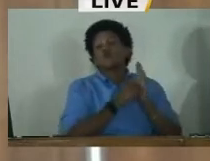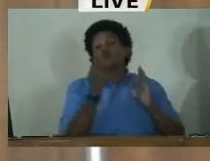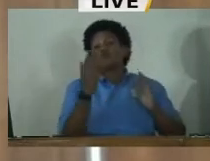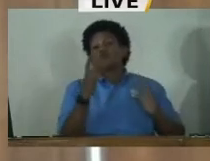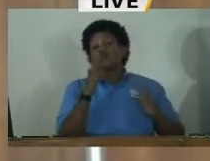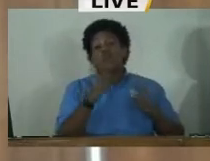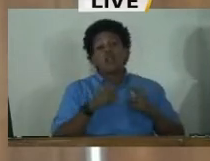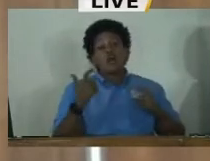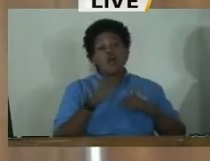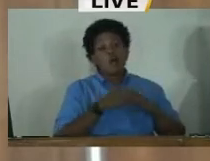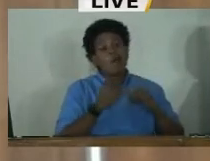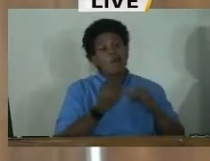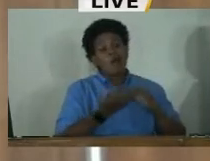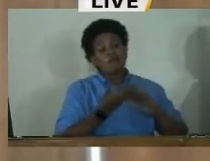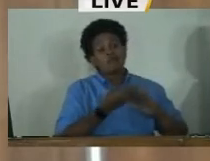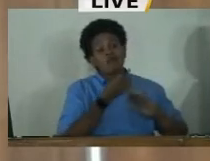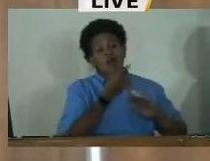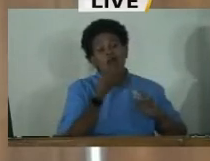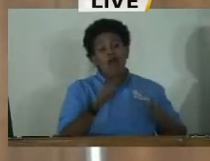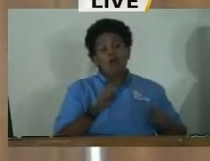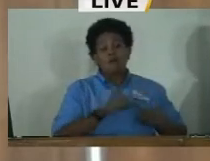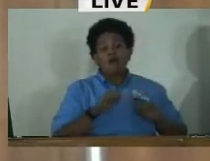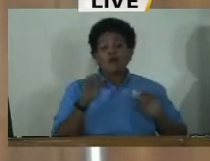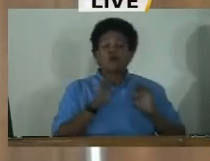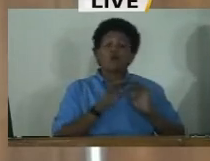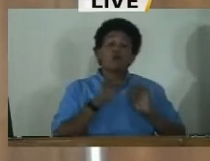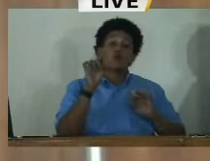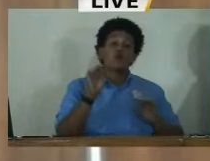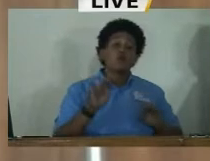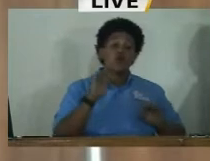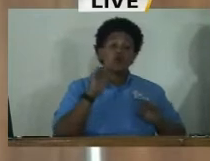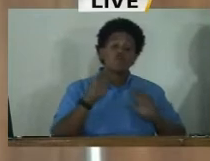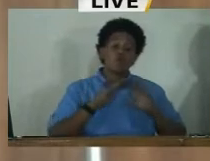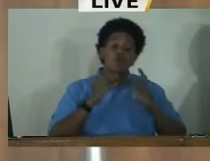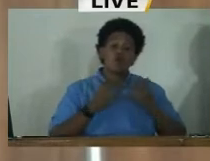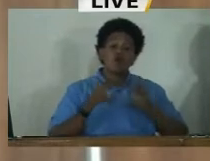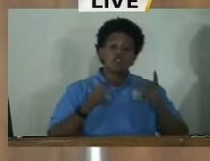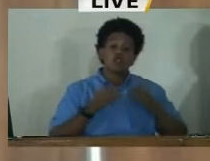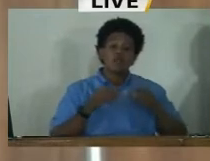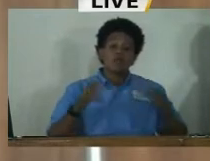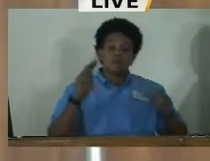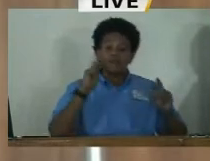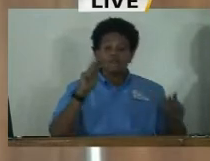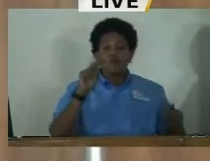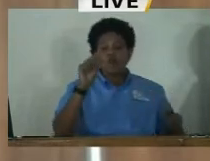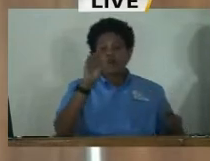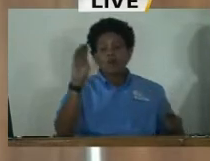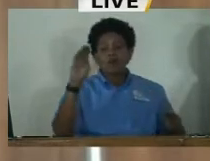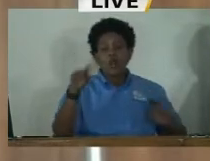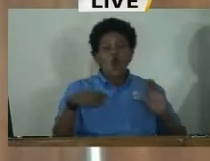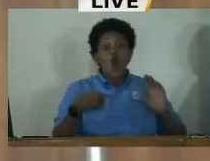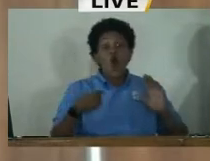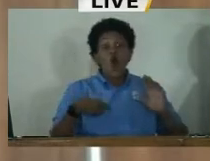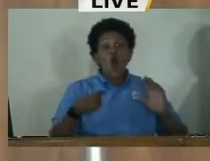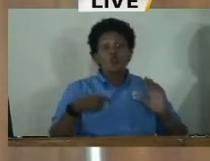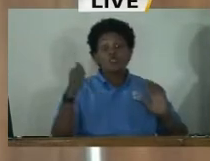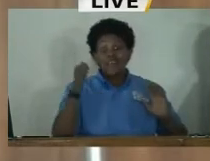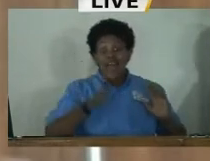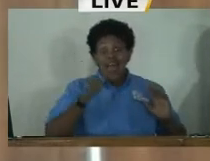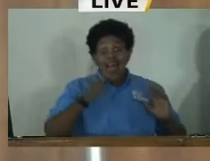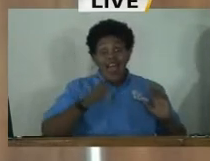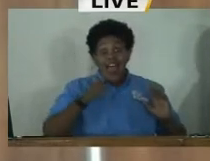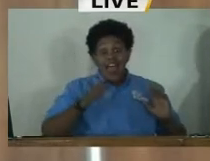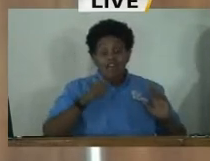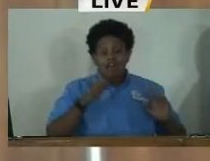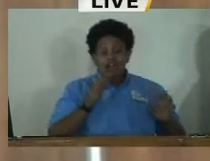largest online platform and account for 1/3 of the world's population, viewing 1 billion hours of content every